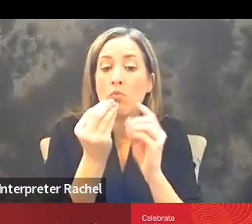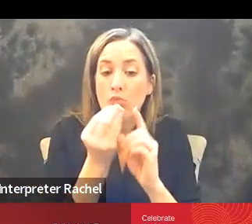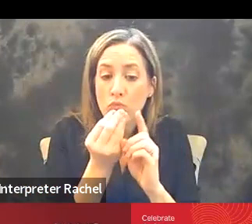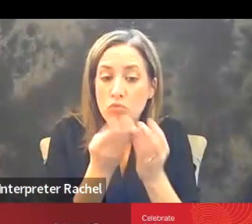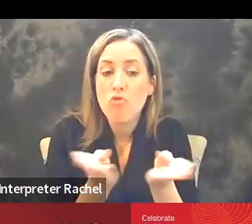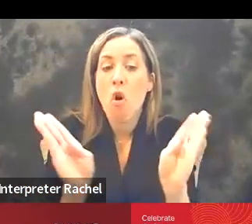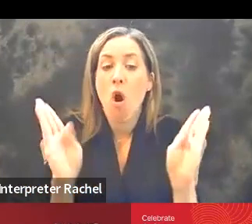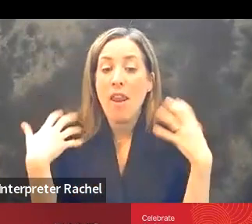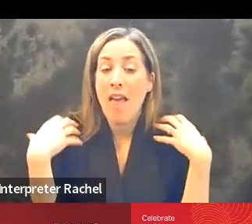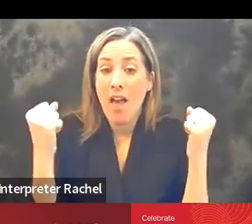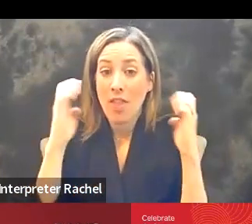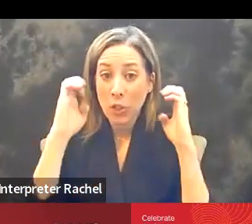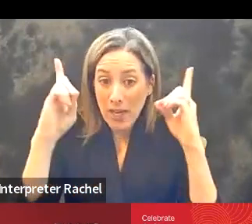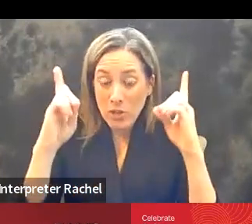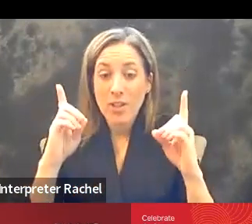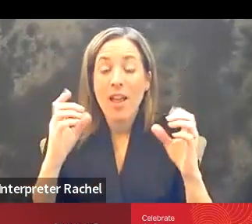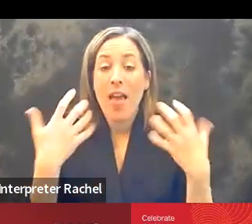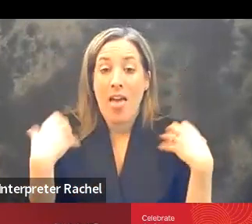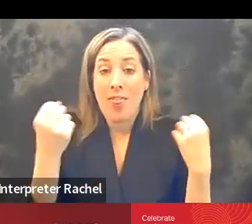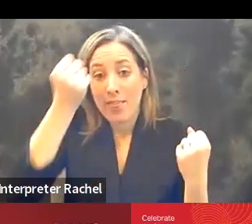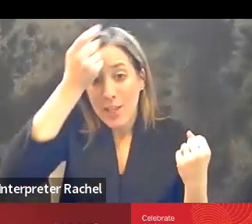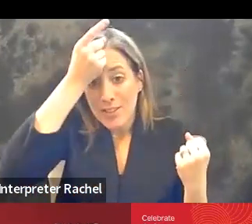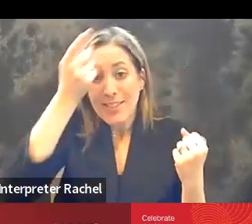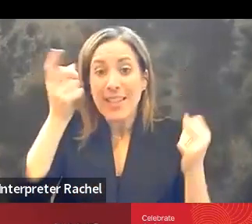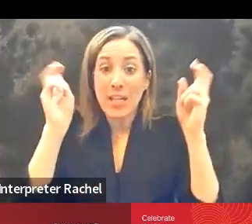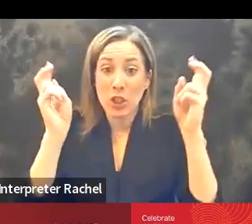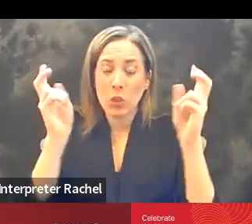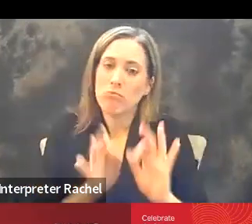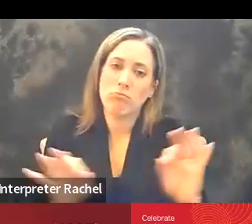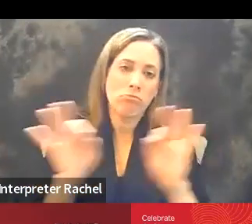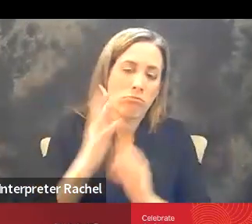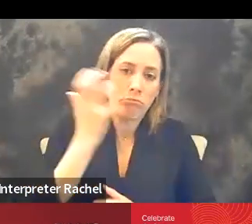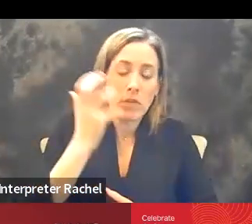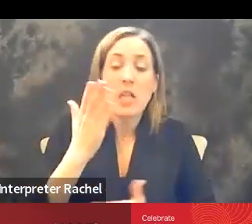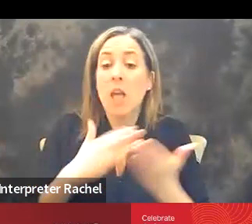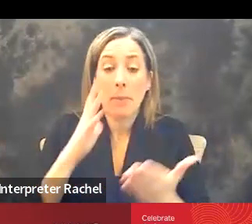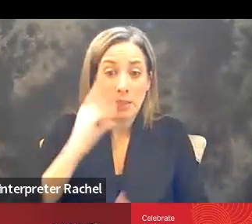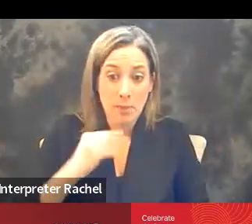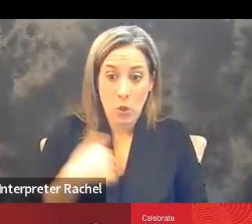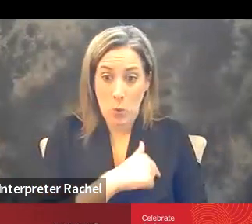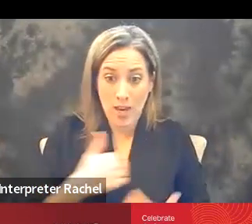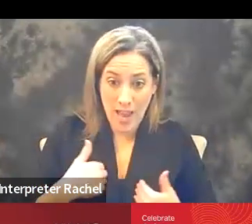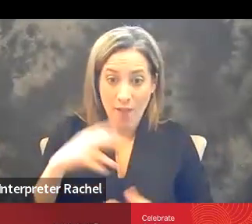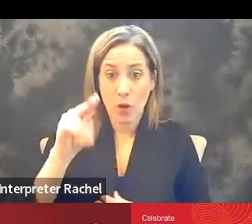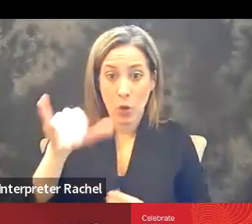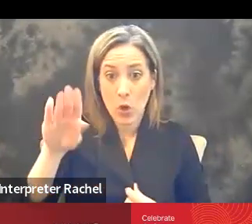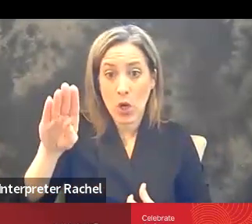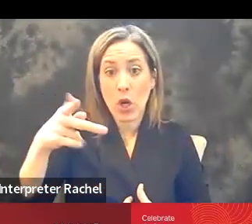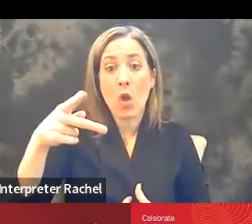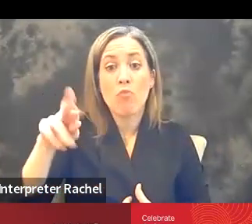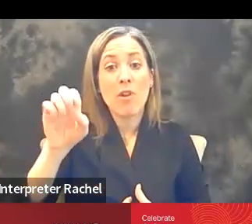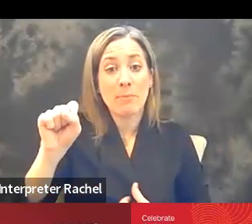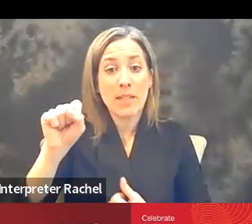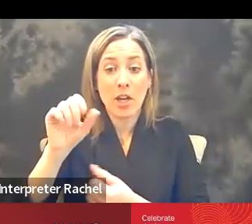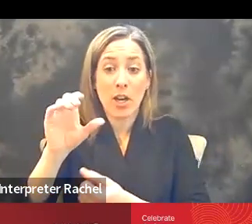health education and health literacy issue, I think is really important because some of the experiences that we've had at New York Presbyterian, for example, where I